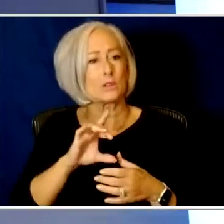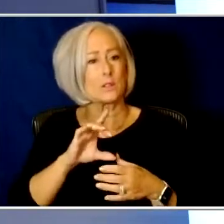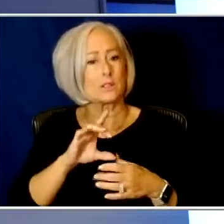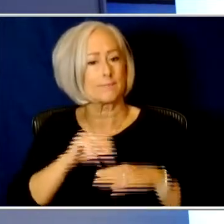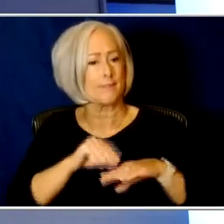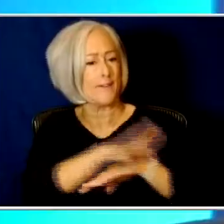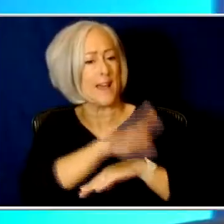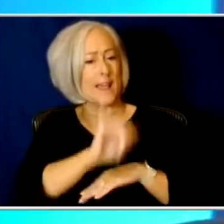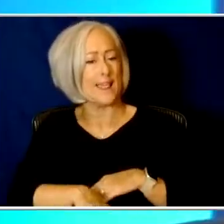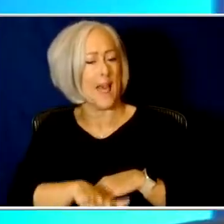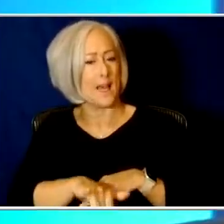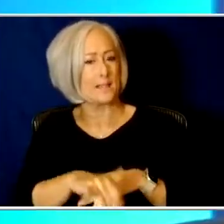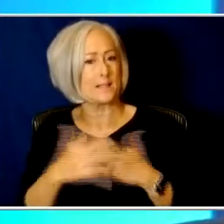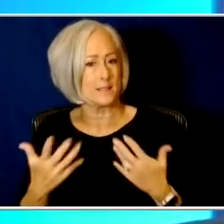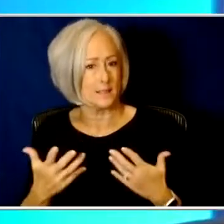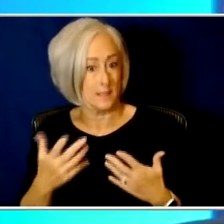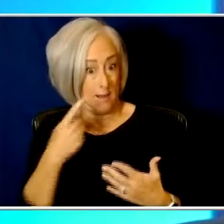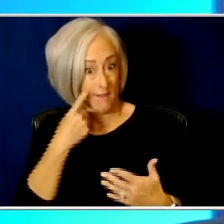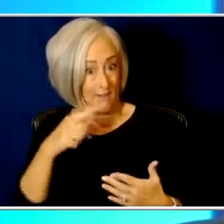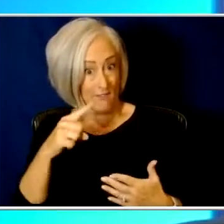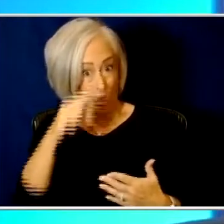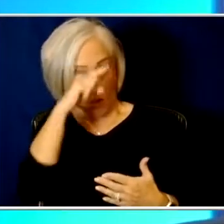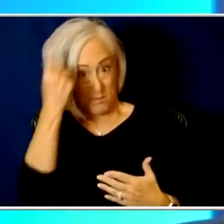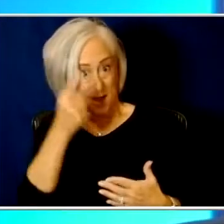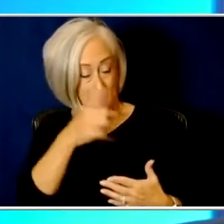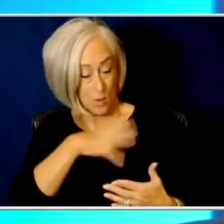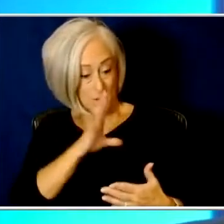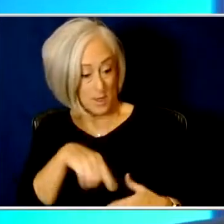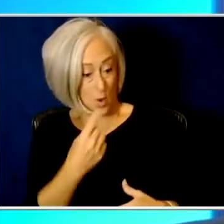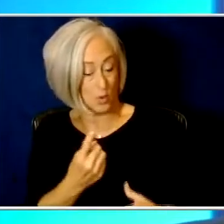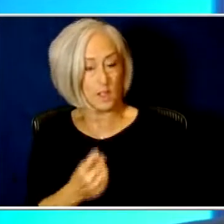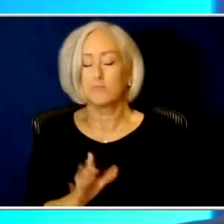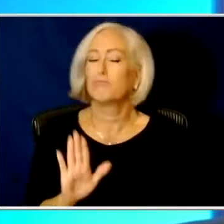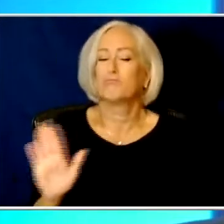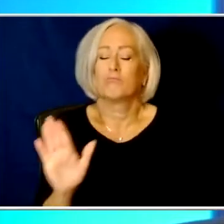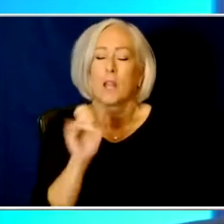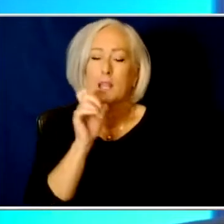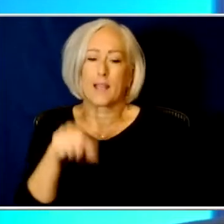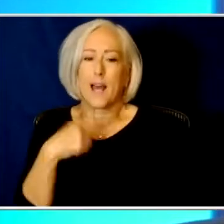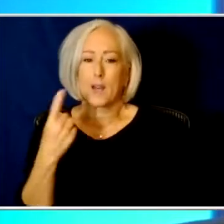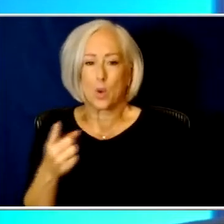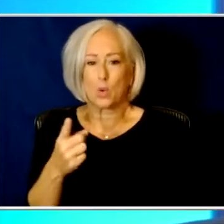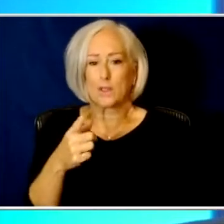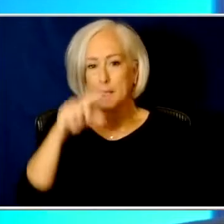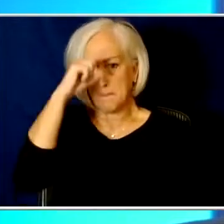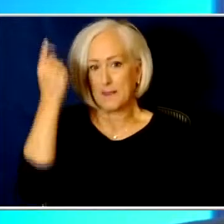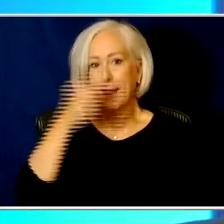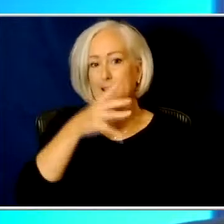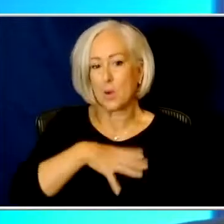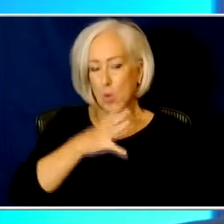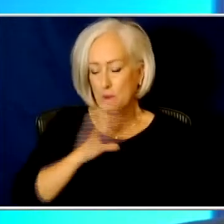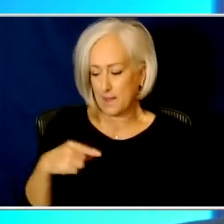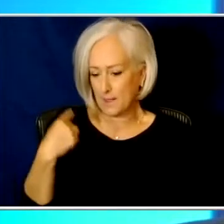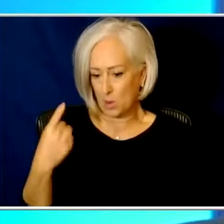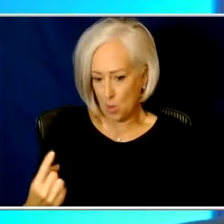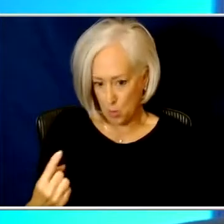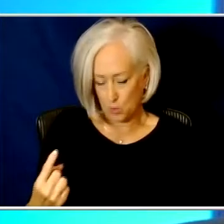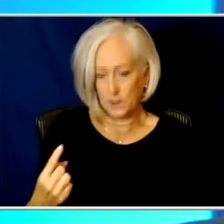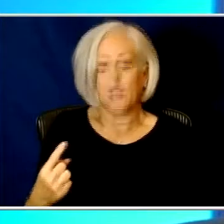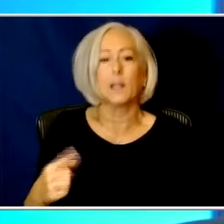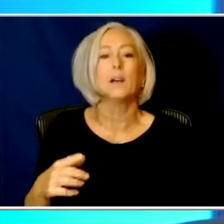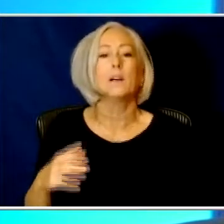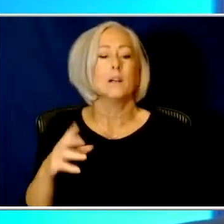it's not just for African American women or women of African ancestry. I think we've looked at data looking at Asian women